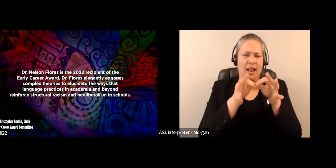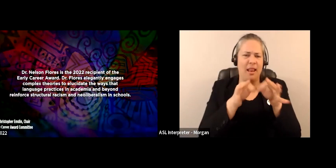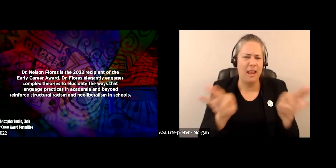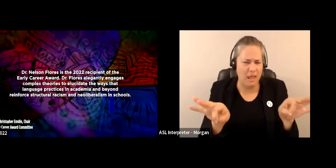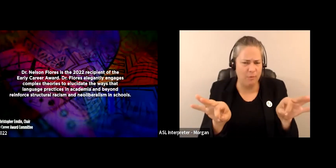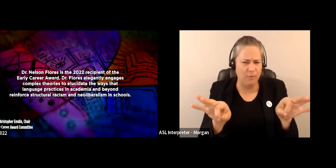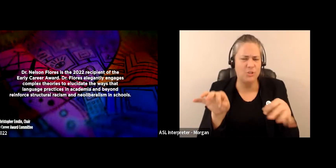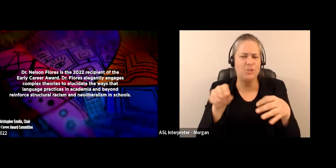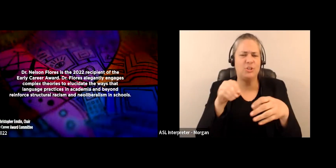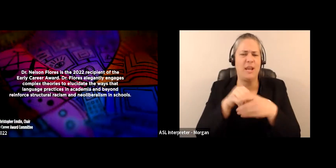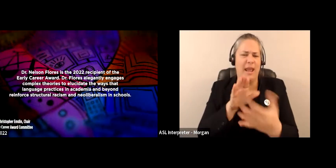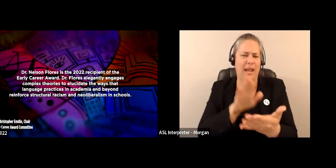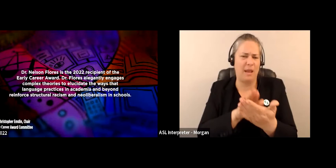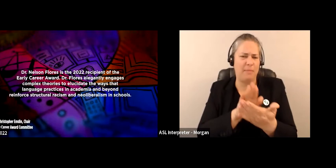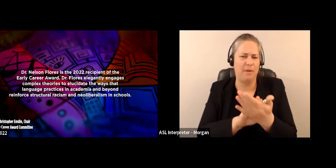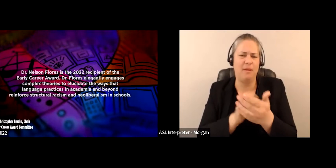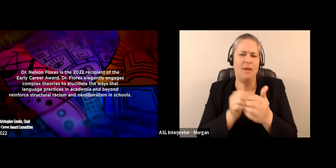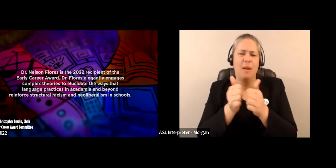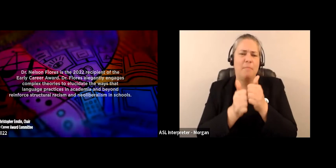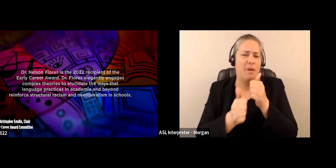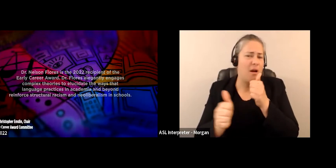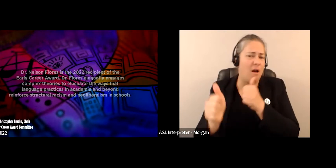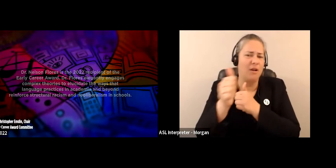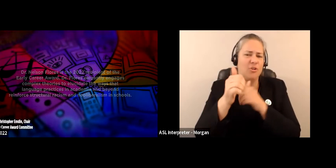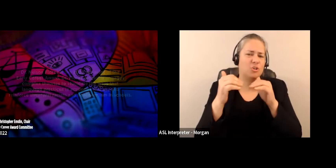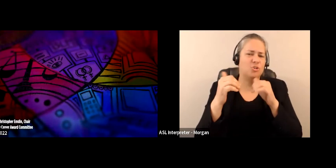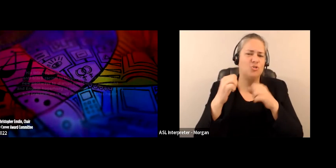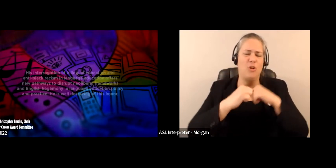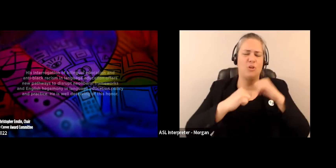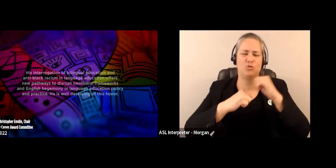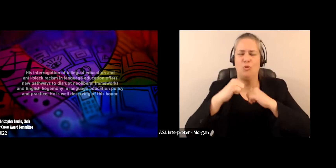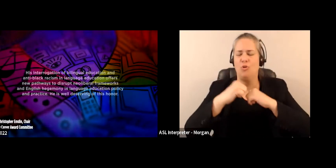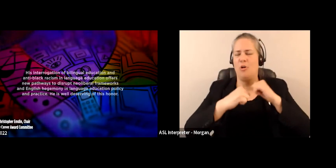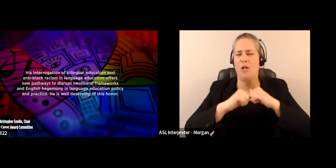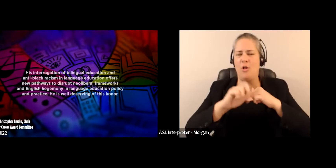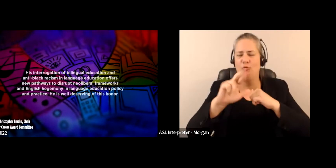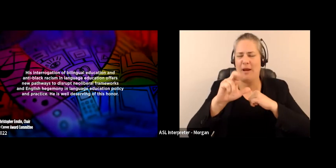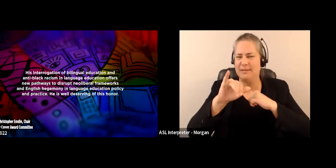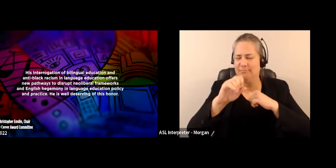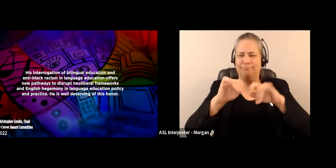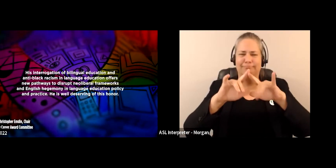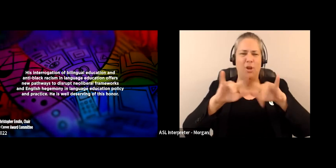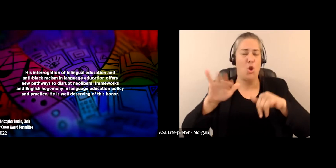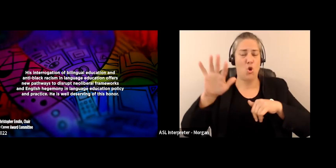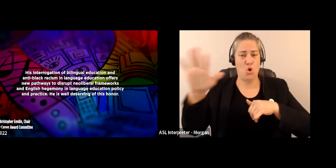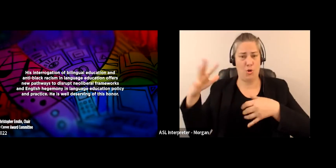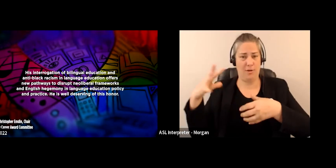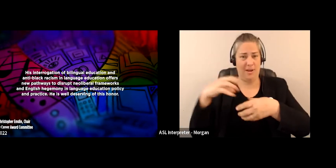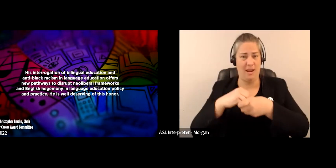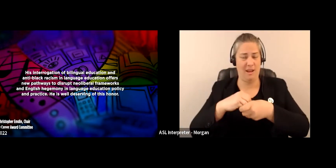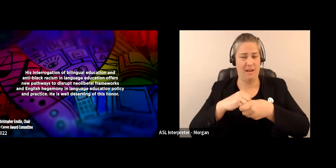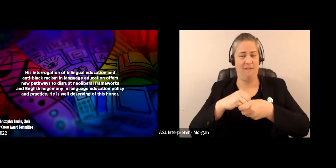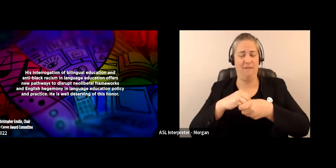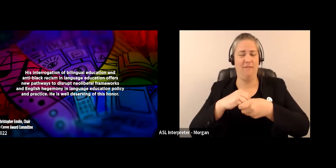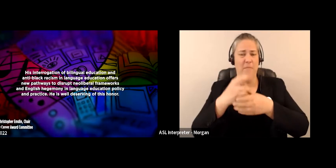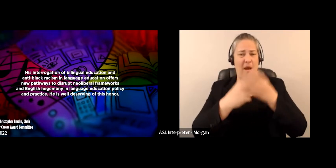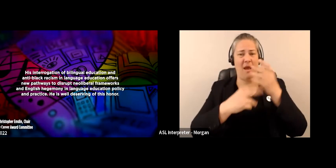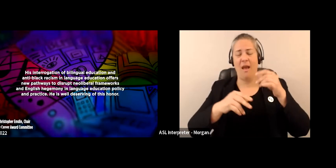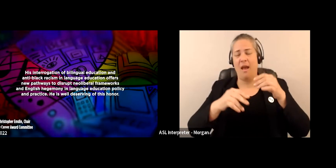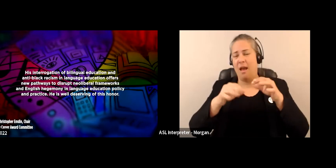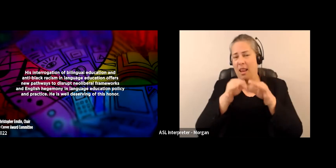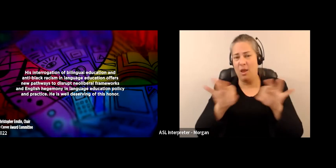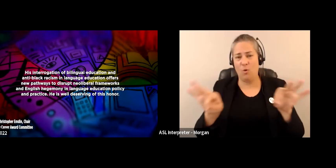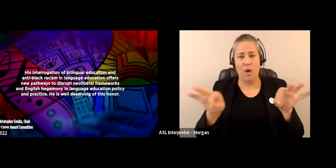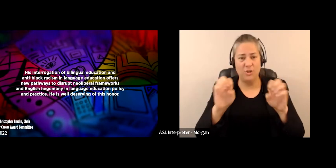structural racism and neoliberalism in schools. His interrogation of bilingual education and anti-Black racism in